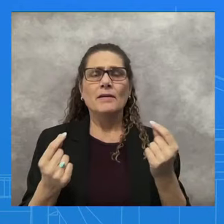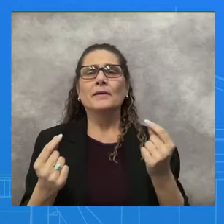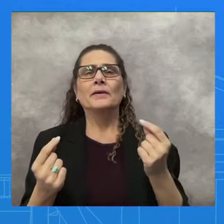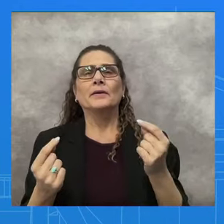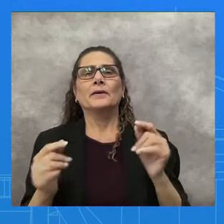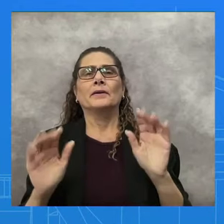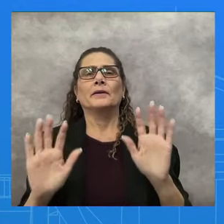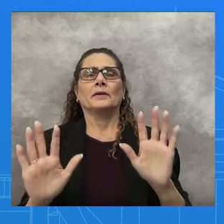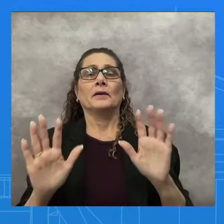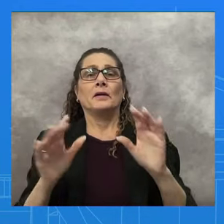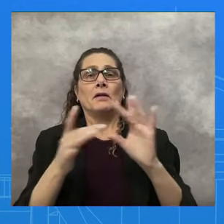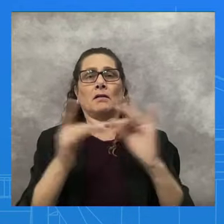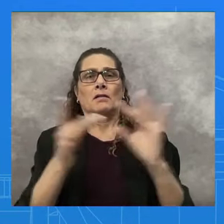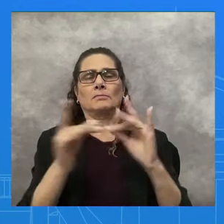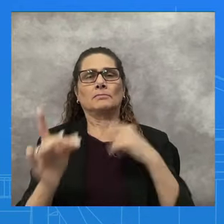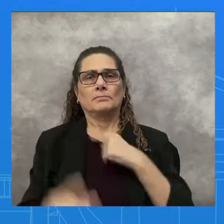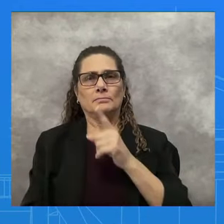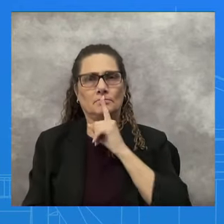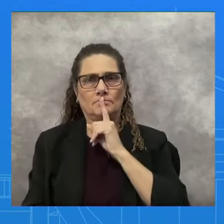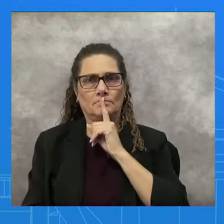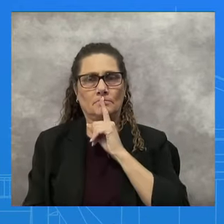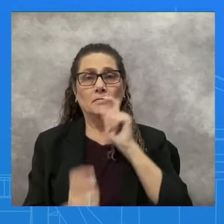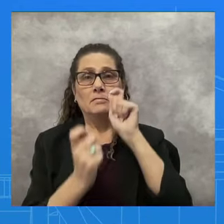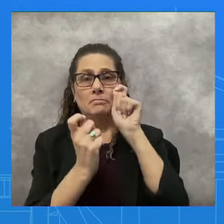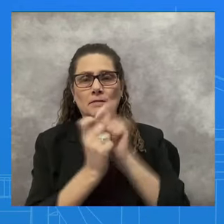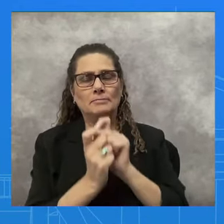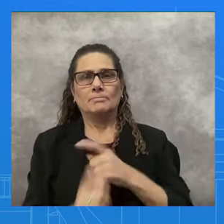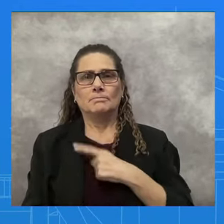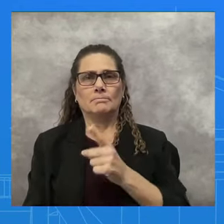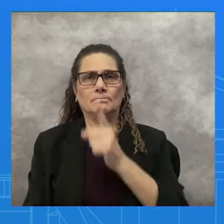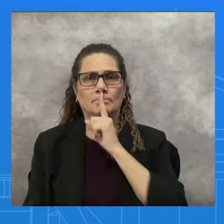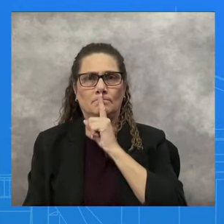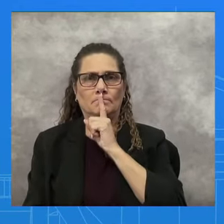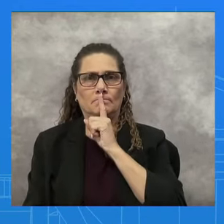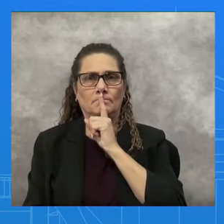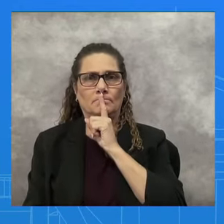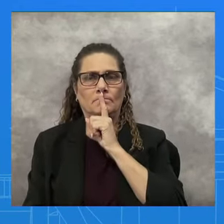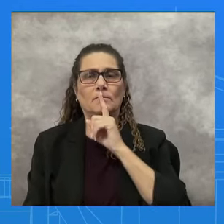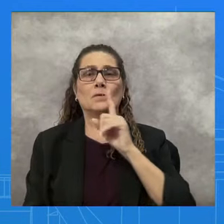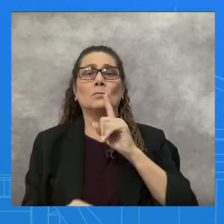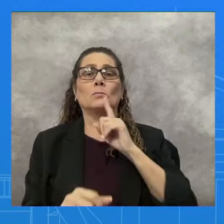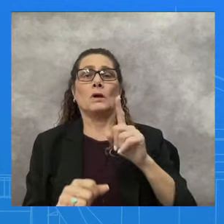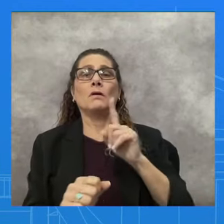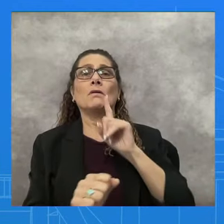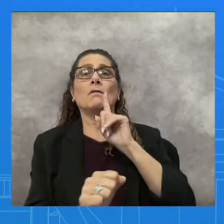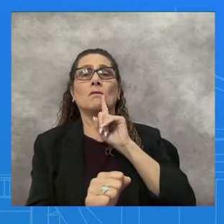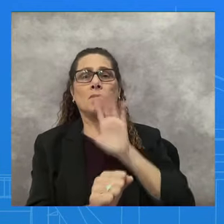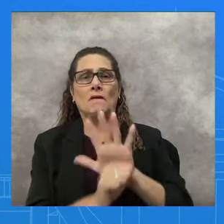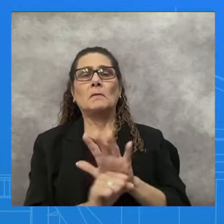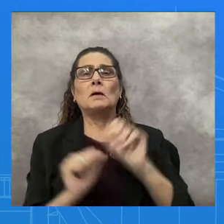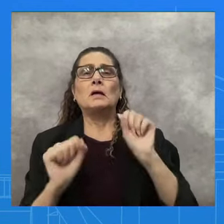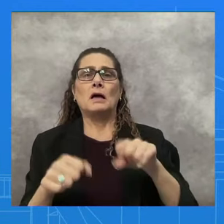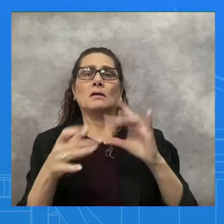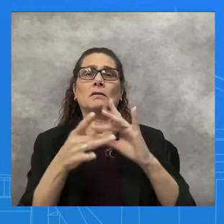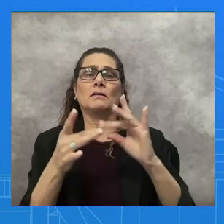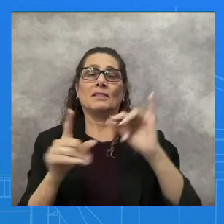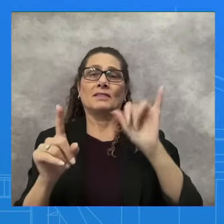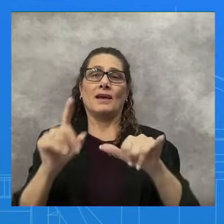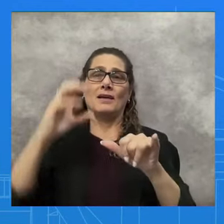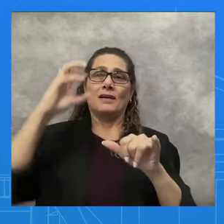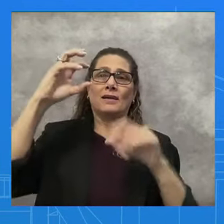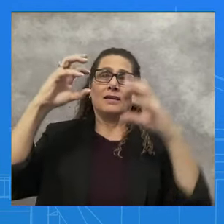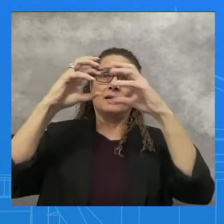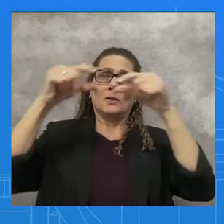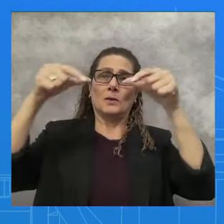the threat, I can confirm that it is related to an anti-satellite capability that Russia is developing. I want to be